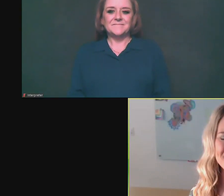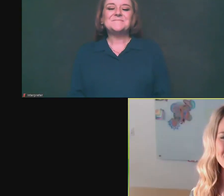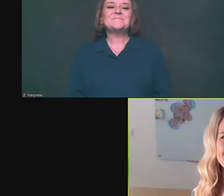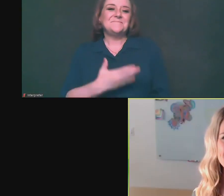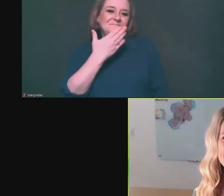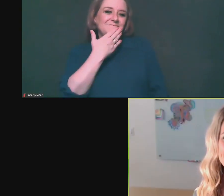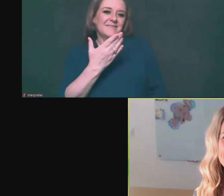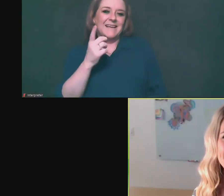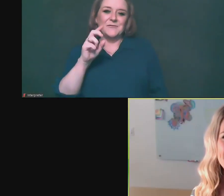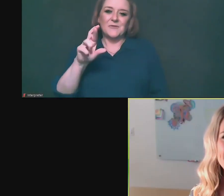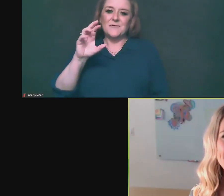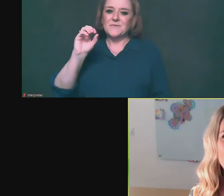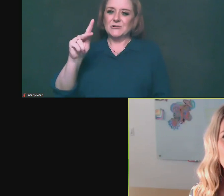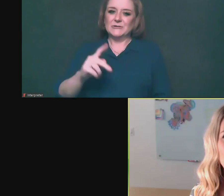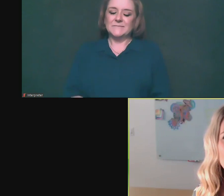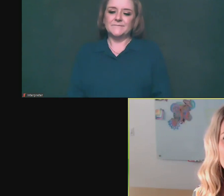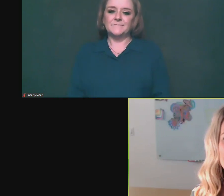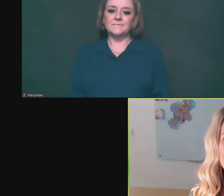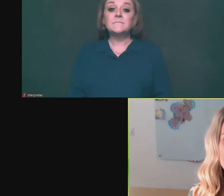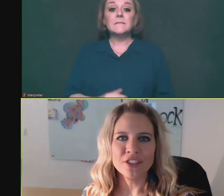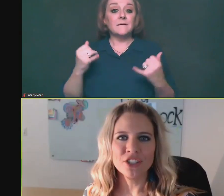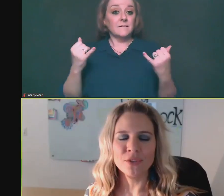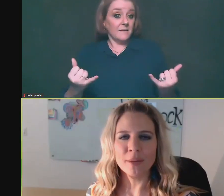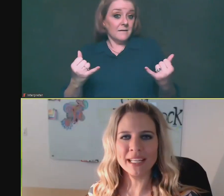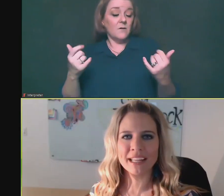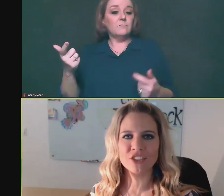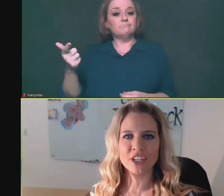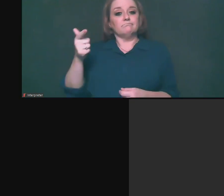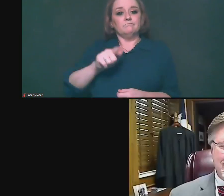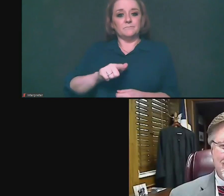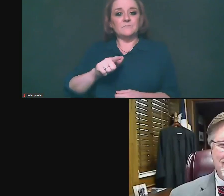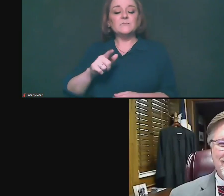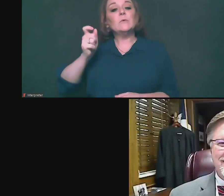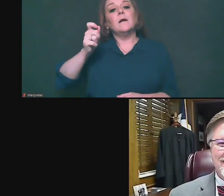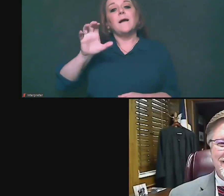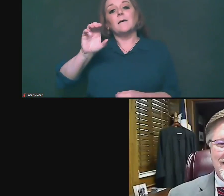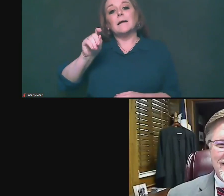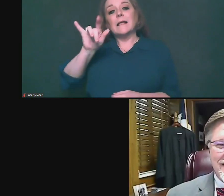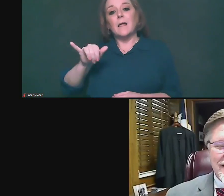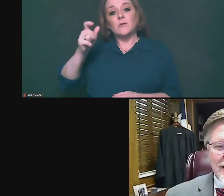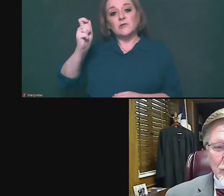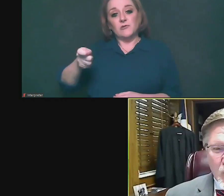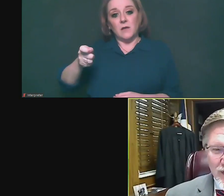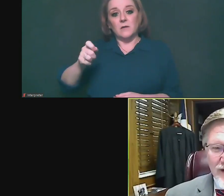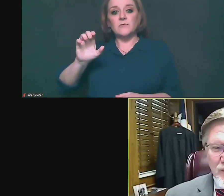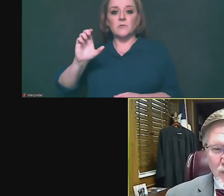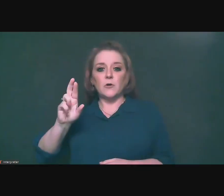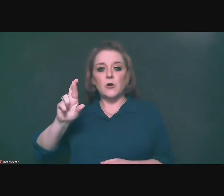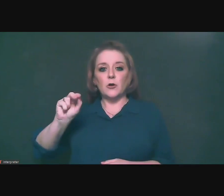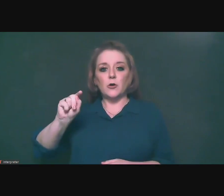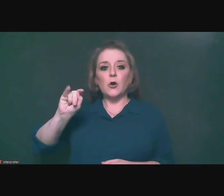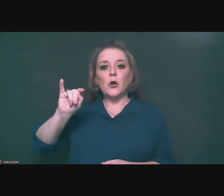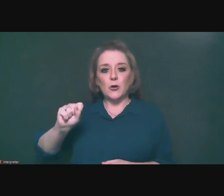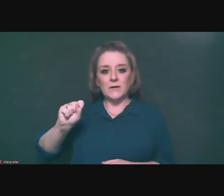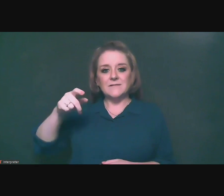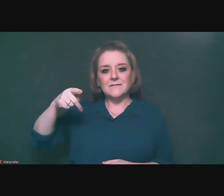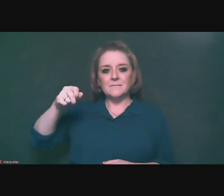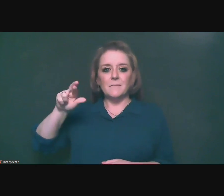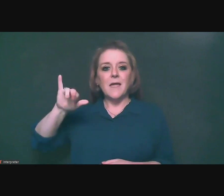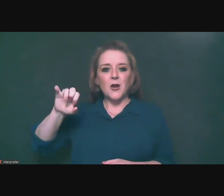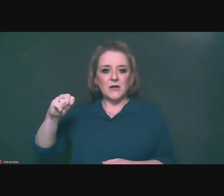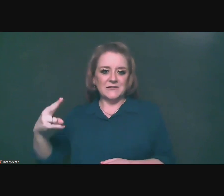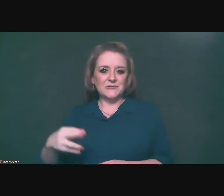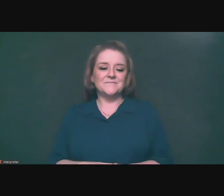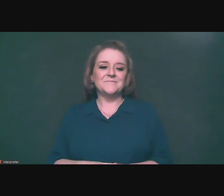Thank you, Dr. Cook. And now we'll turn it over to Lubbock County Judge Curtis Parish. Good morning, everyone. Thank you so